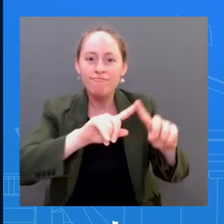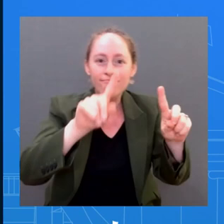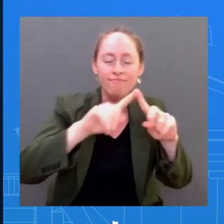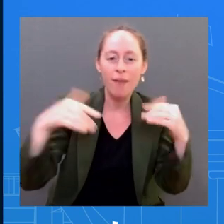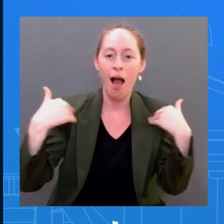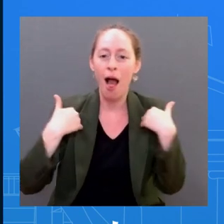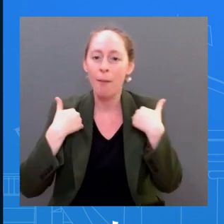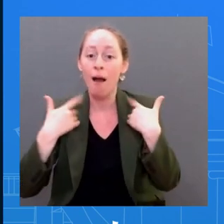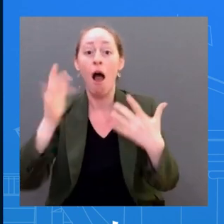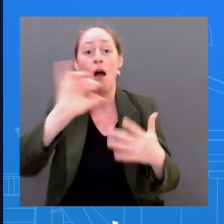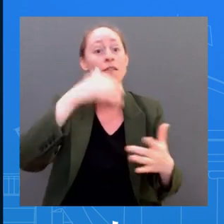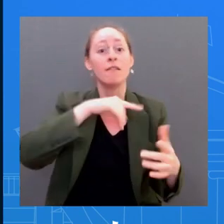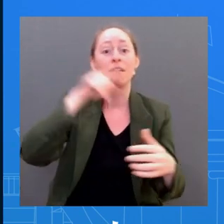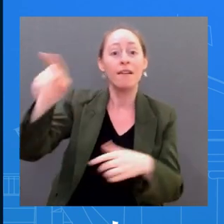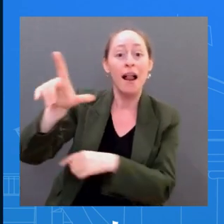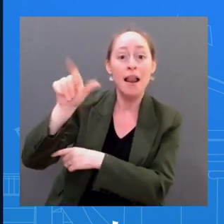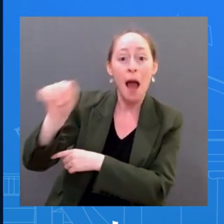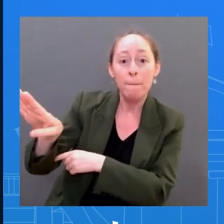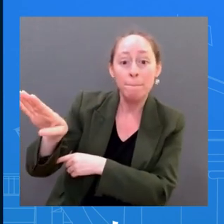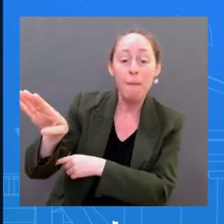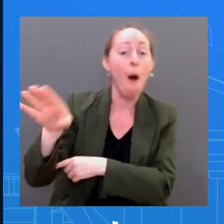TV.